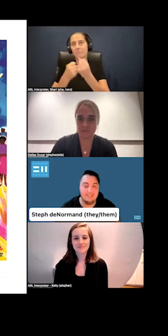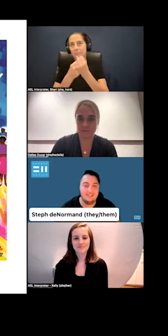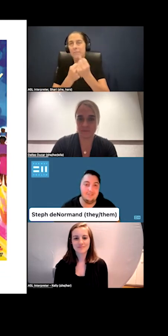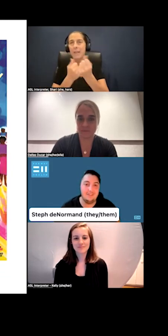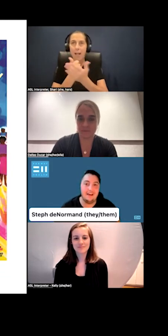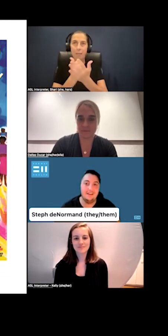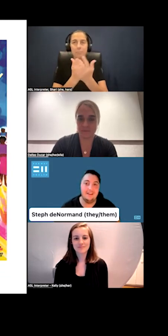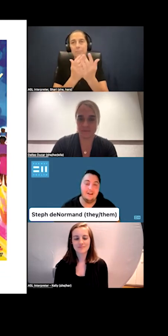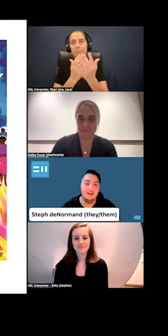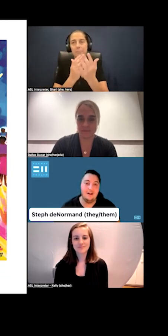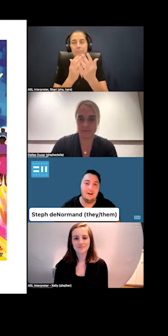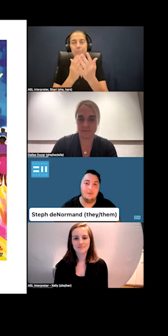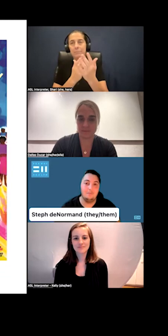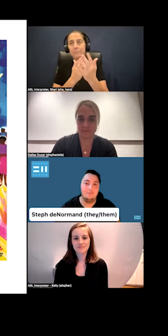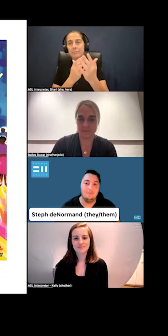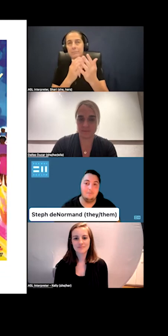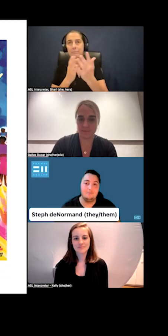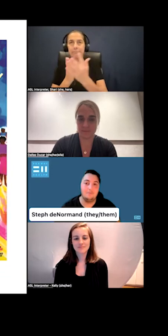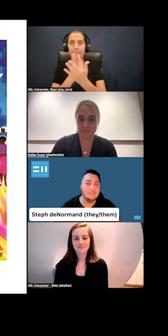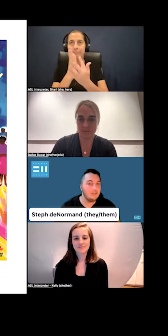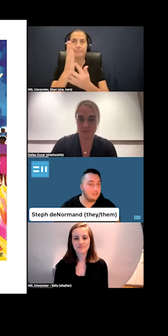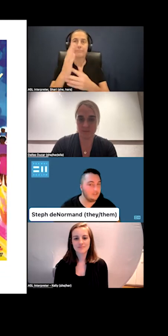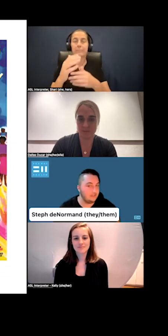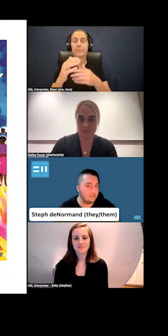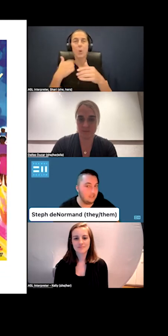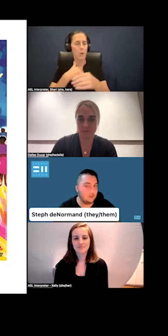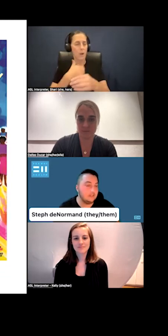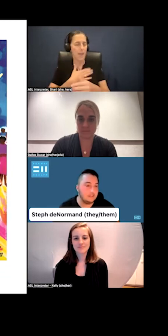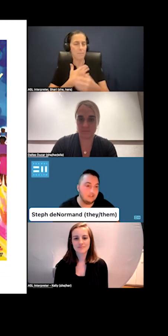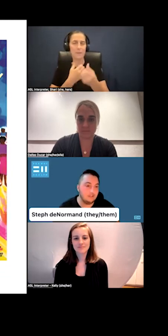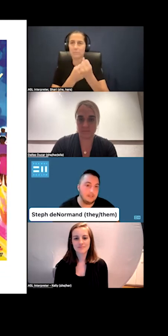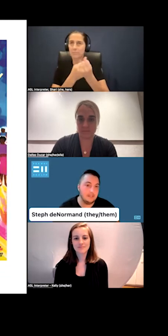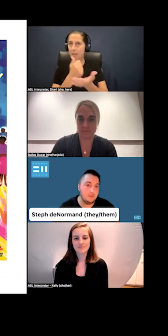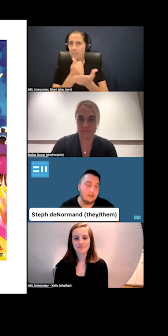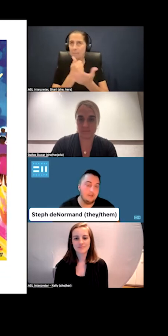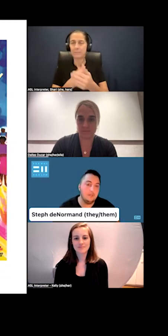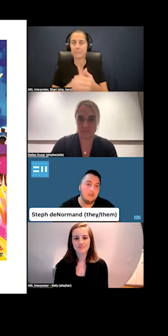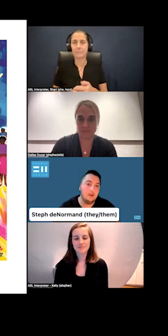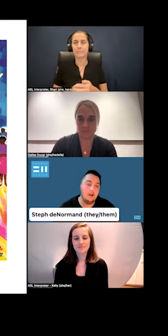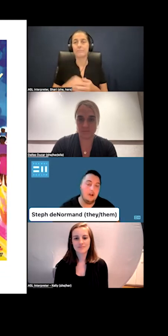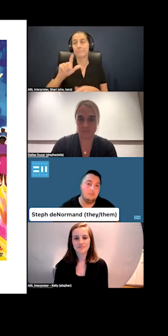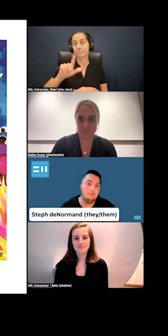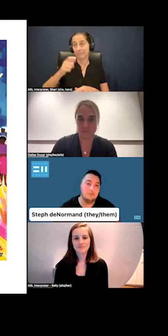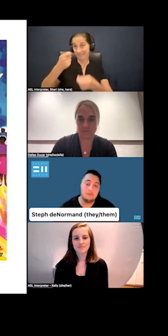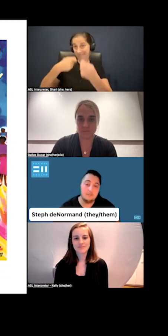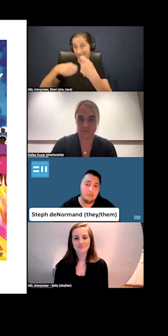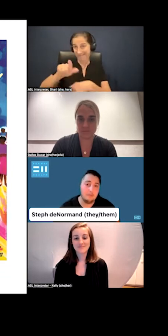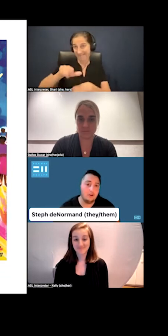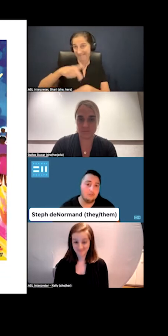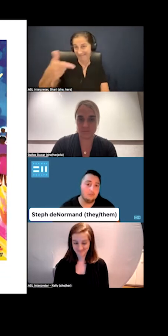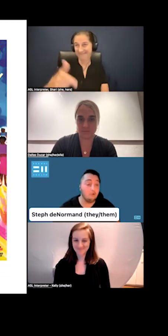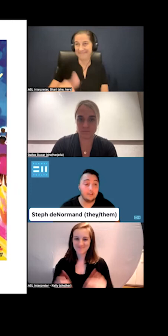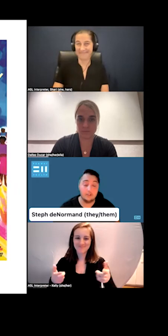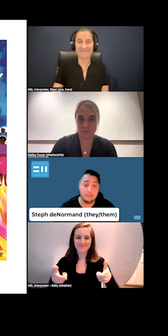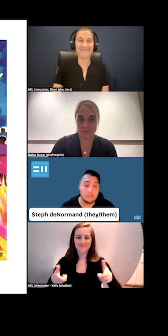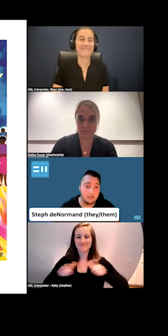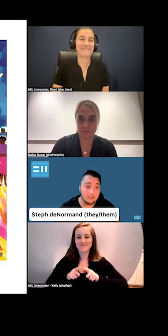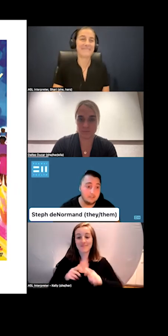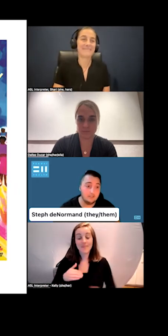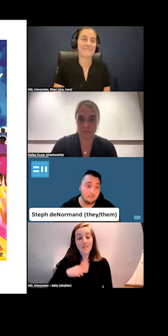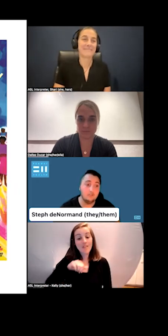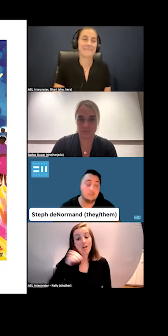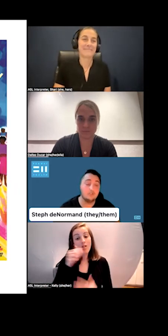always happy to do that. But there are other things that you can consider doing as well. Some of them are reporting